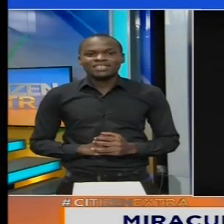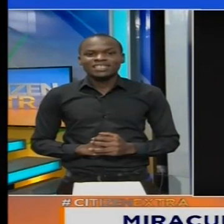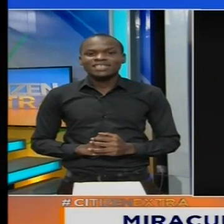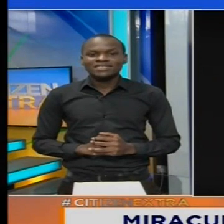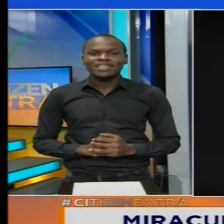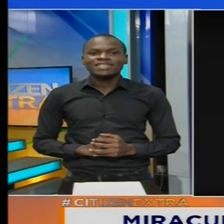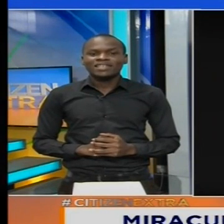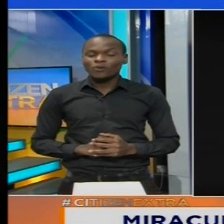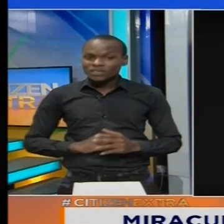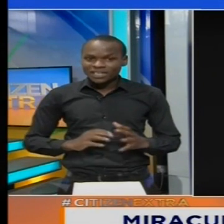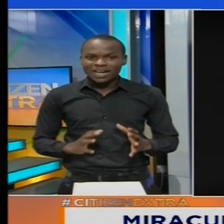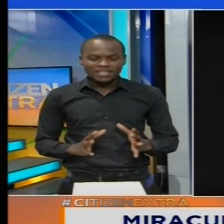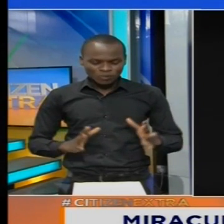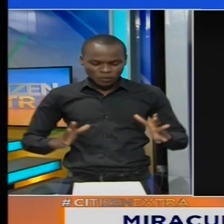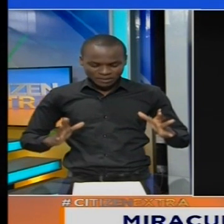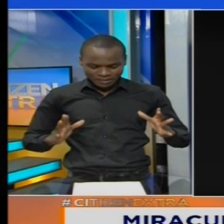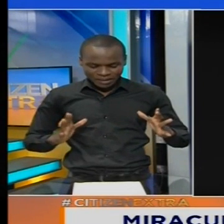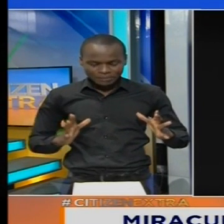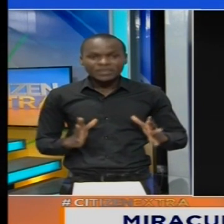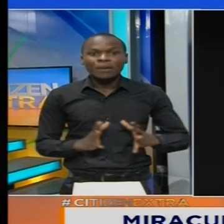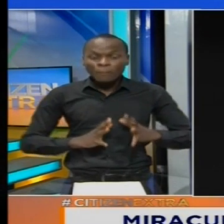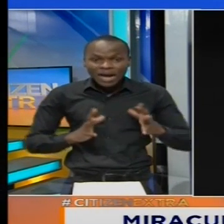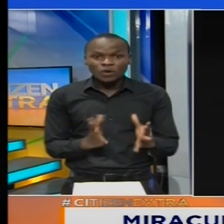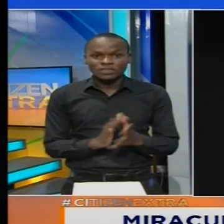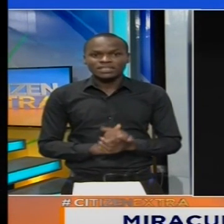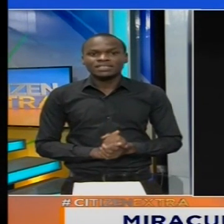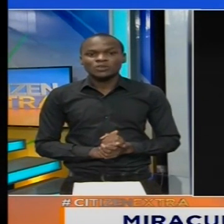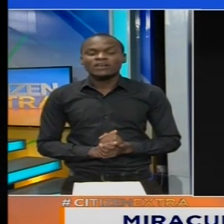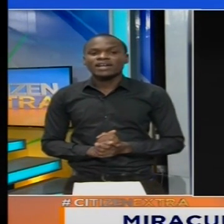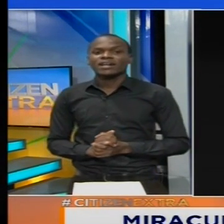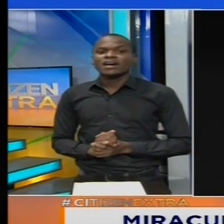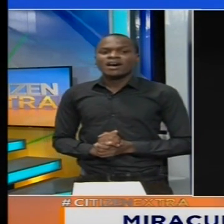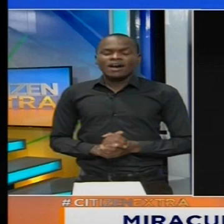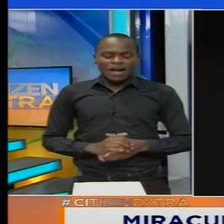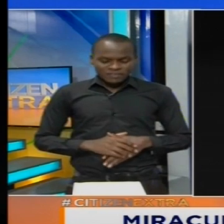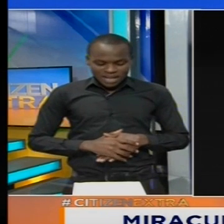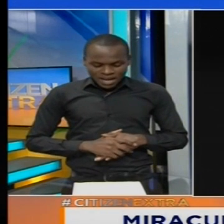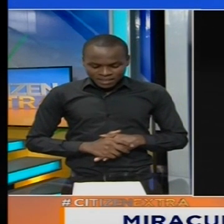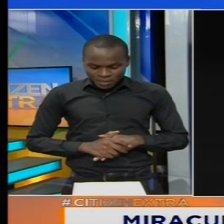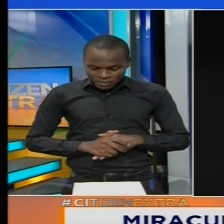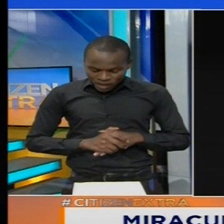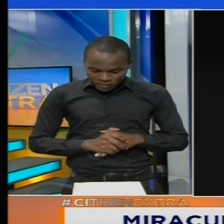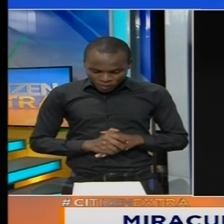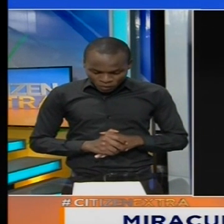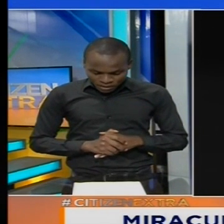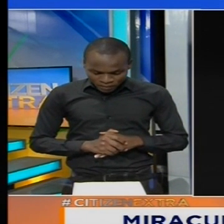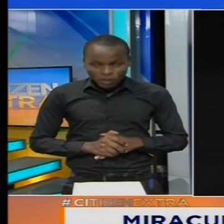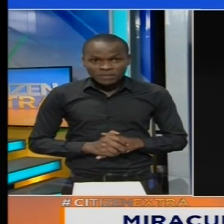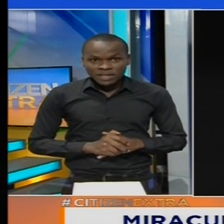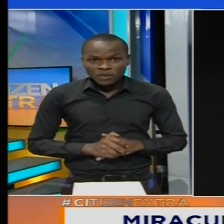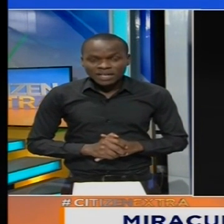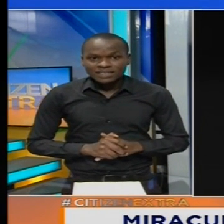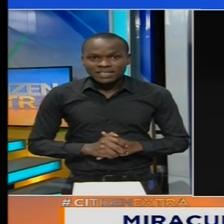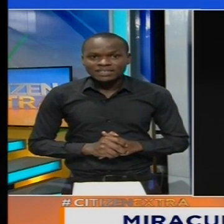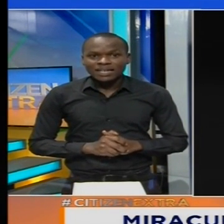images in the sense that there was a car that was mangled into a wreck after the driver was involved